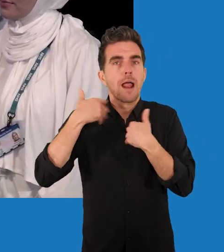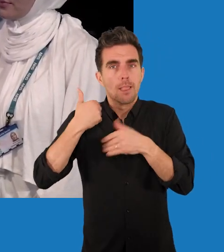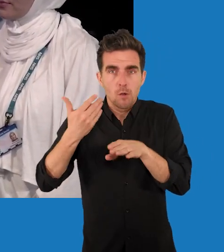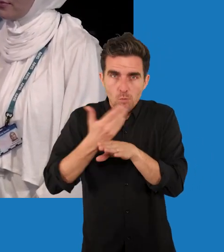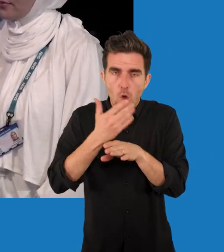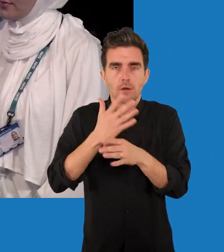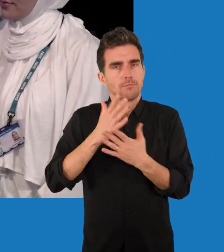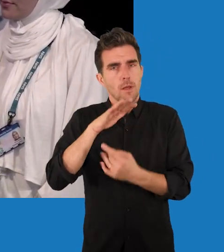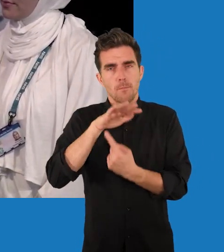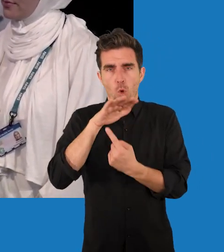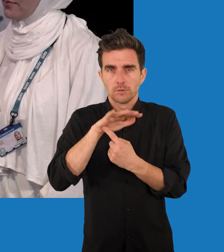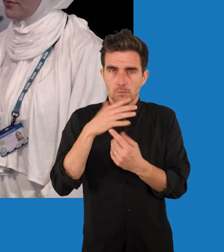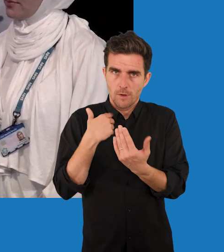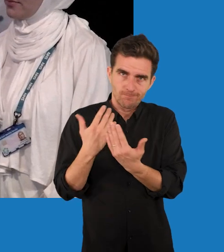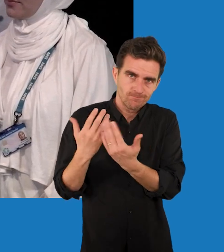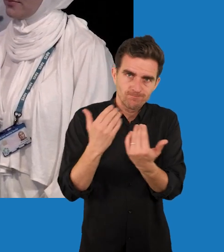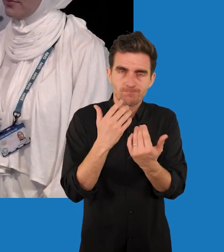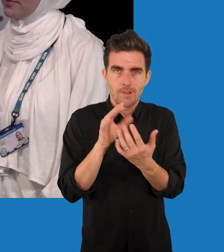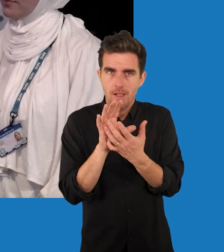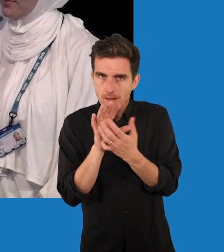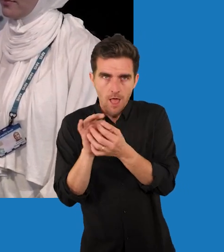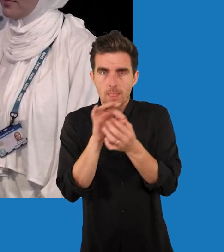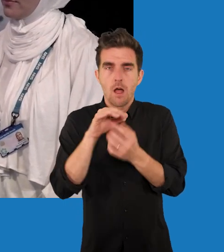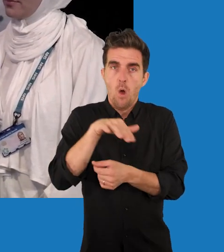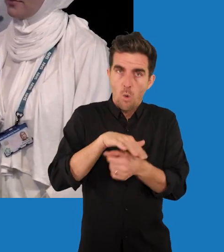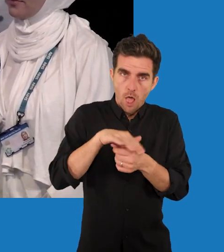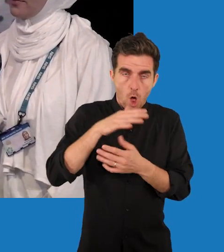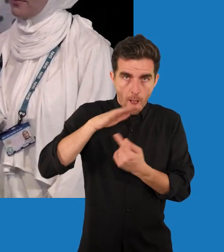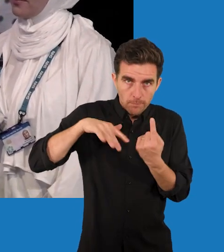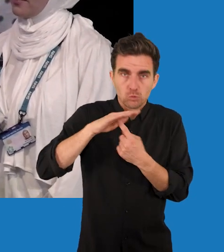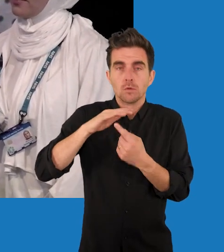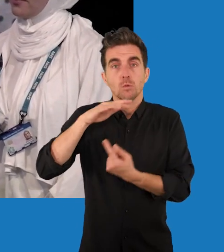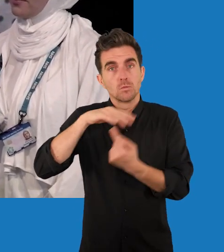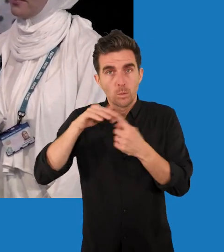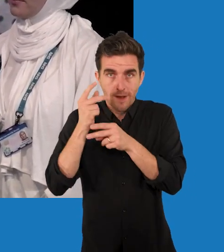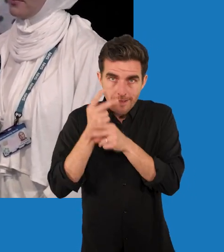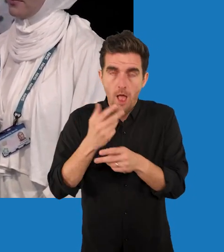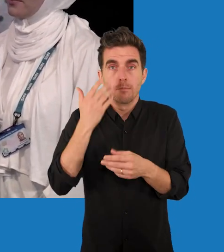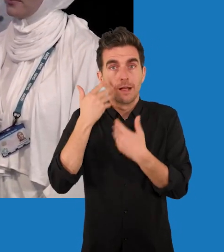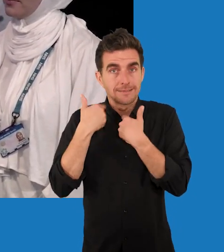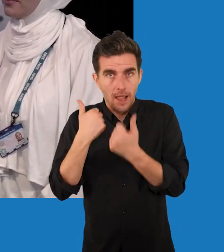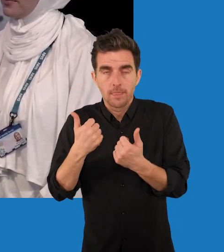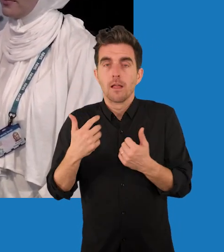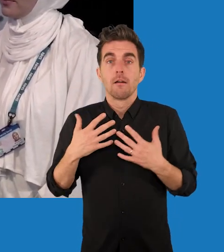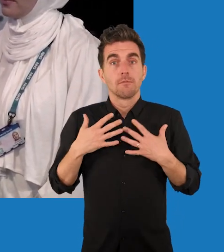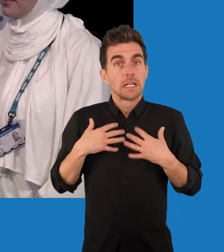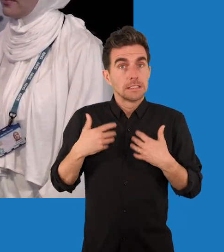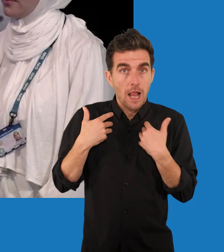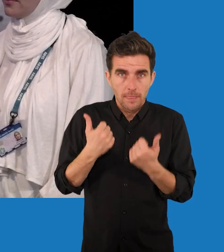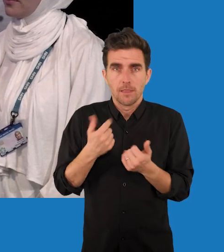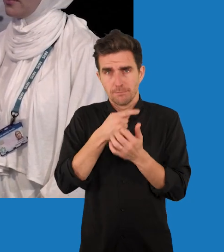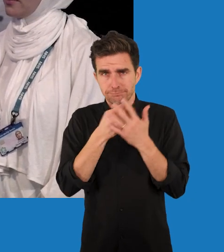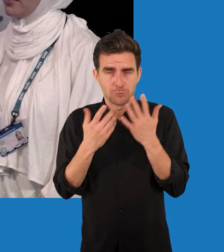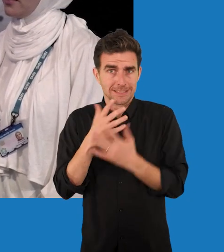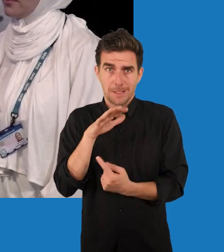community health workers would be an integral part of that, bringing together local communities, social care, mental health,